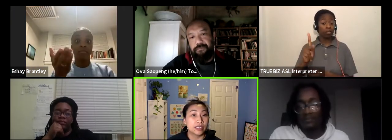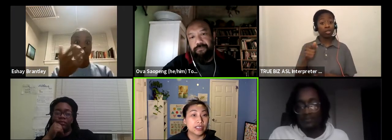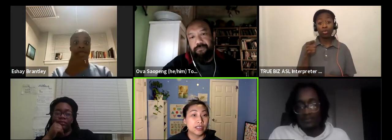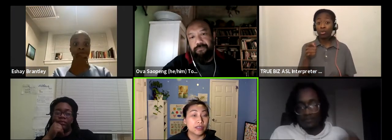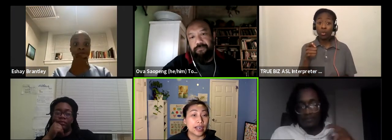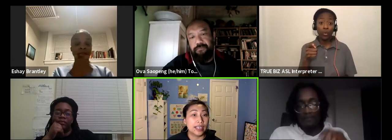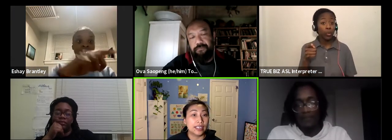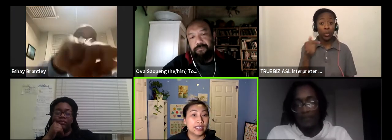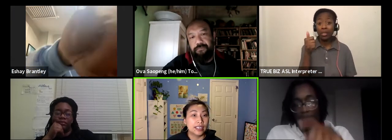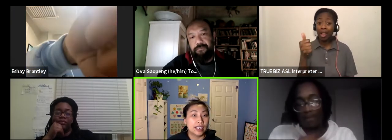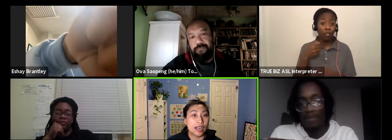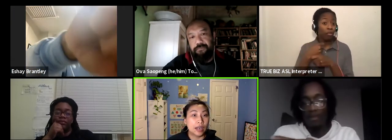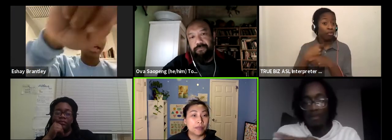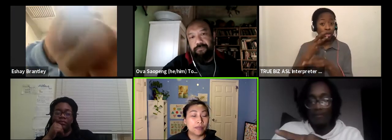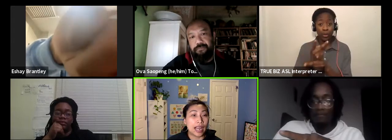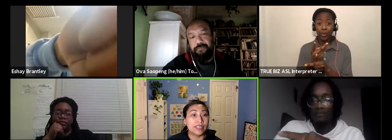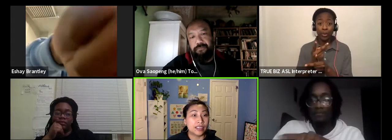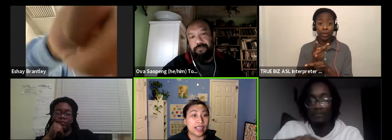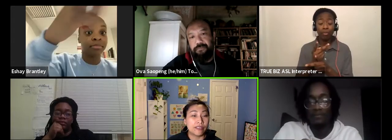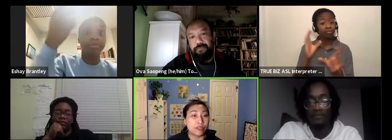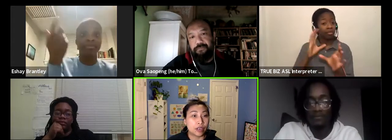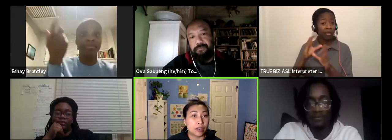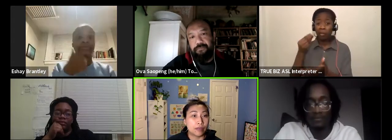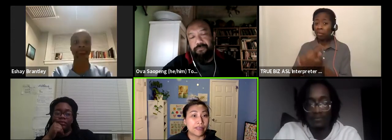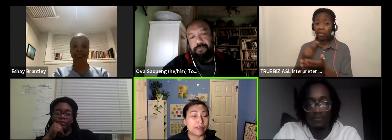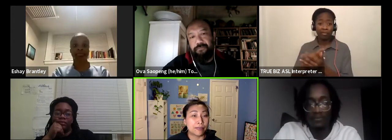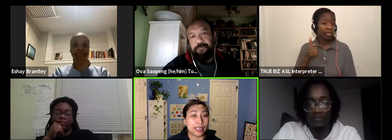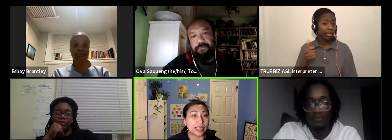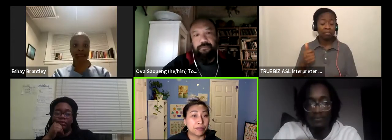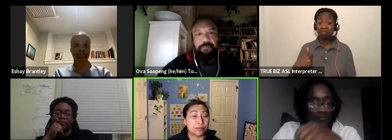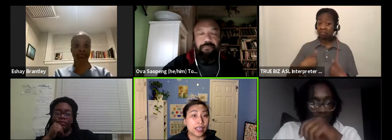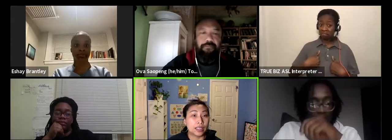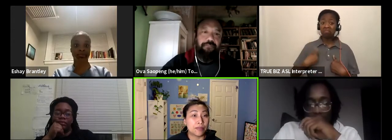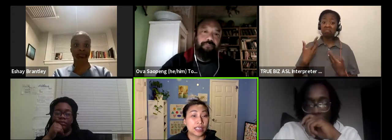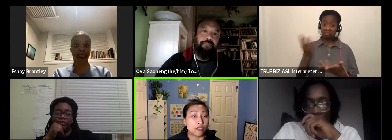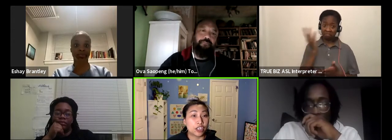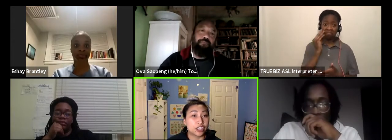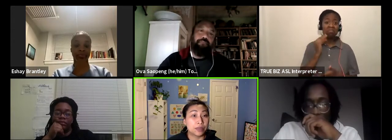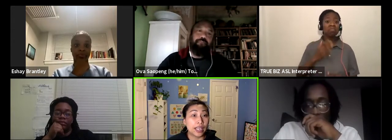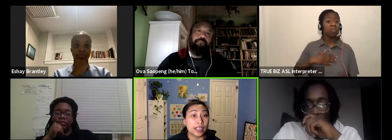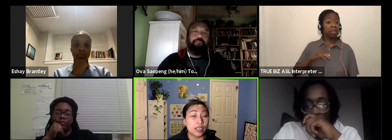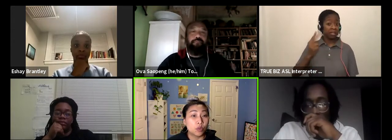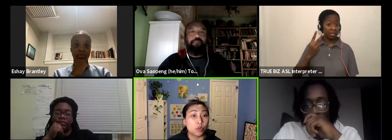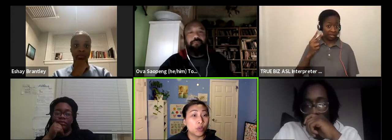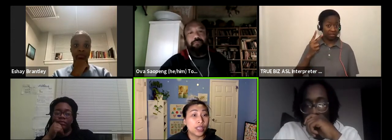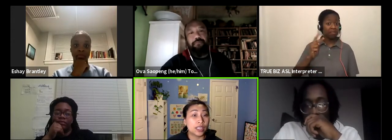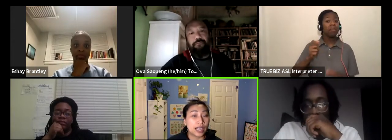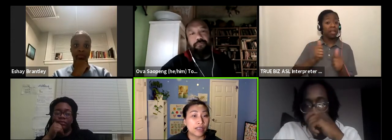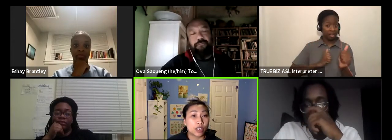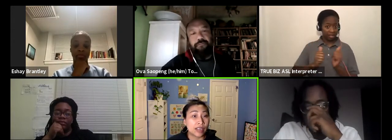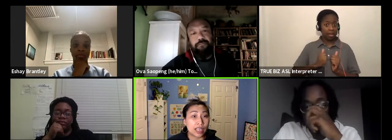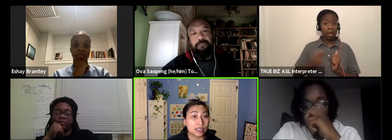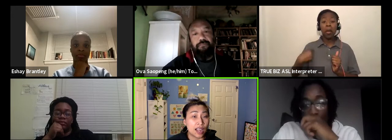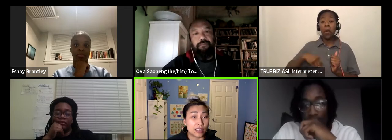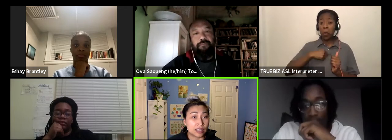yourself, right? I've done that for my second play, the Hmong Lao Friendship Play. We